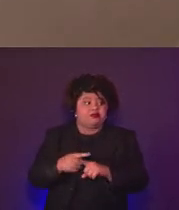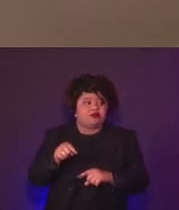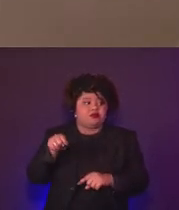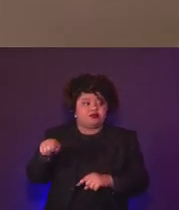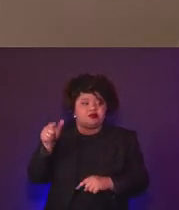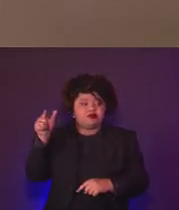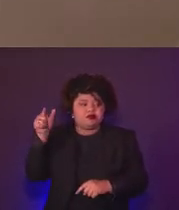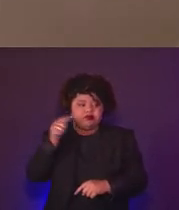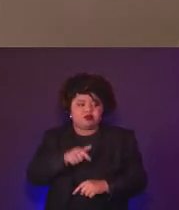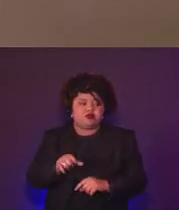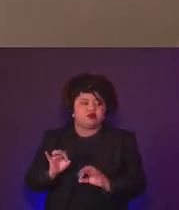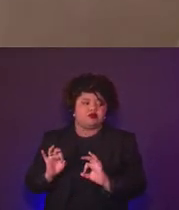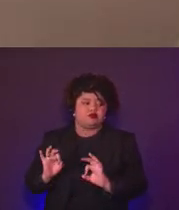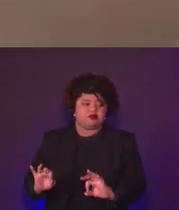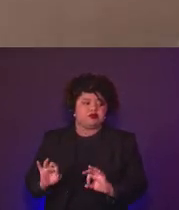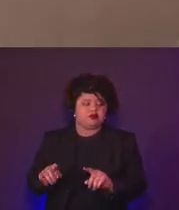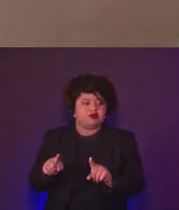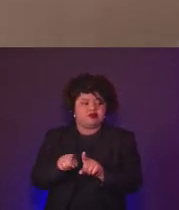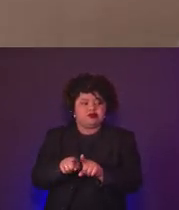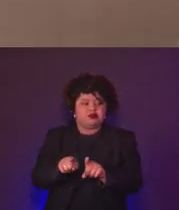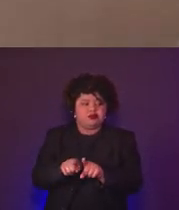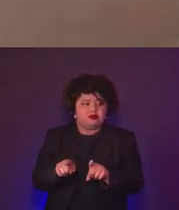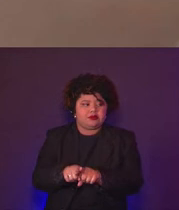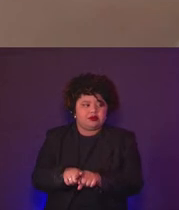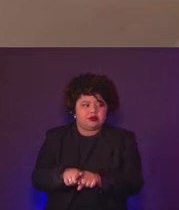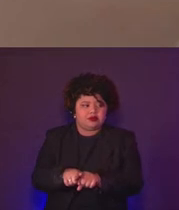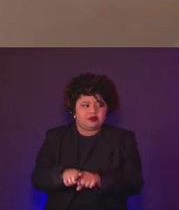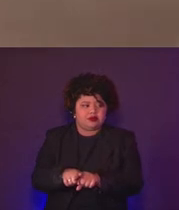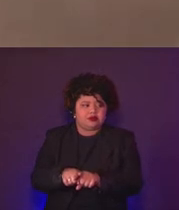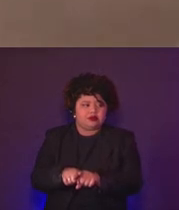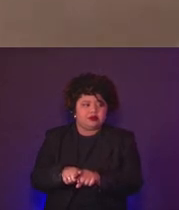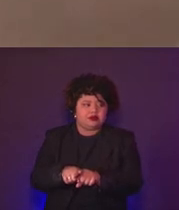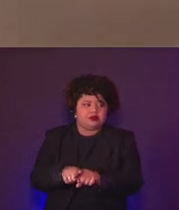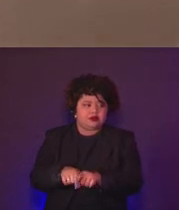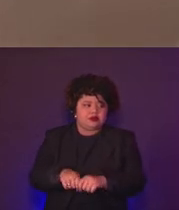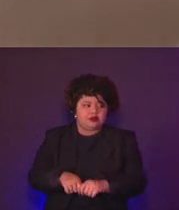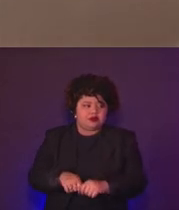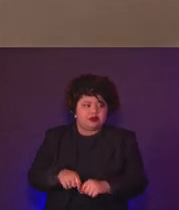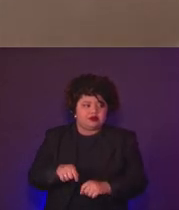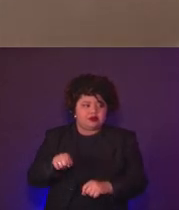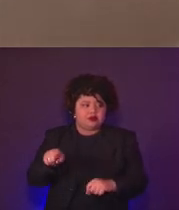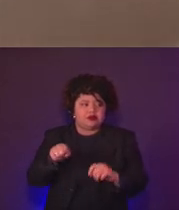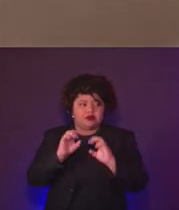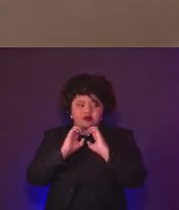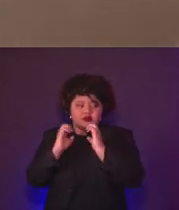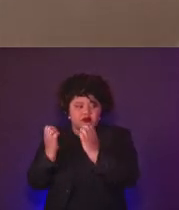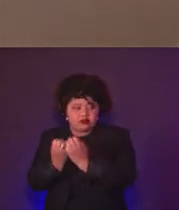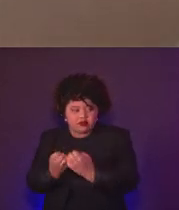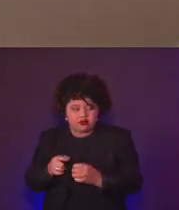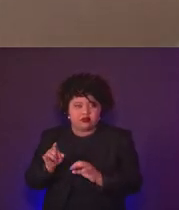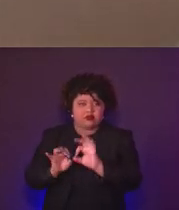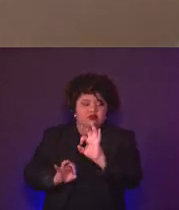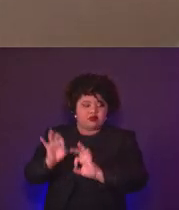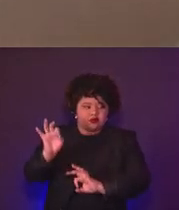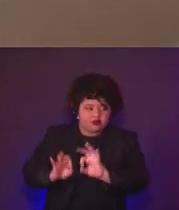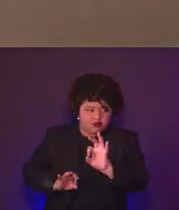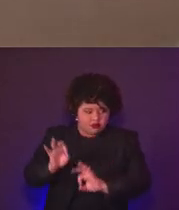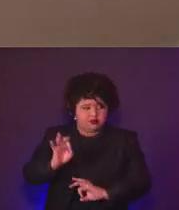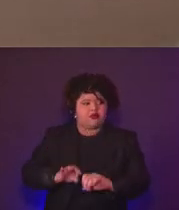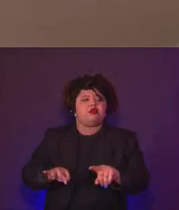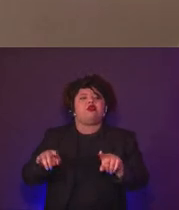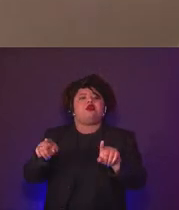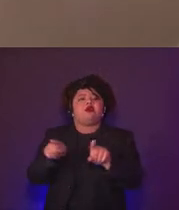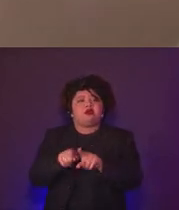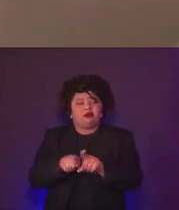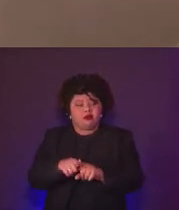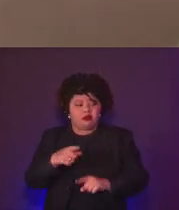I was at the Detroit News, and I did a NICAR workshop, with stats, maps, and something